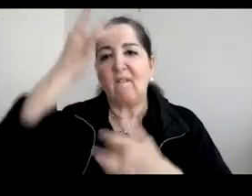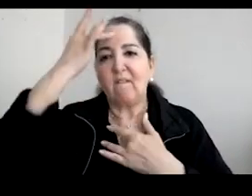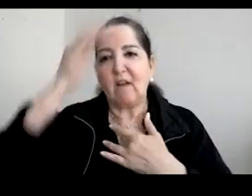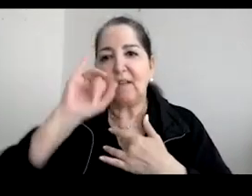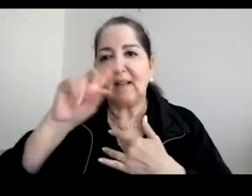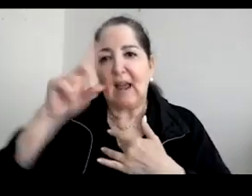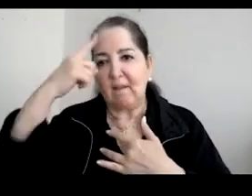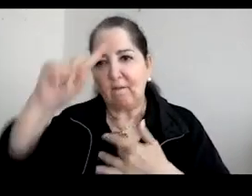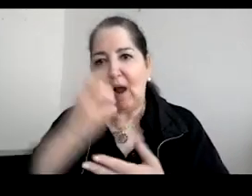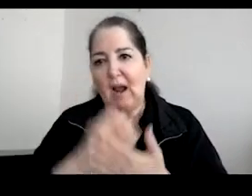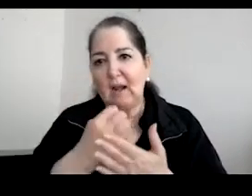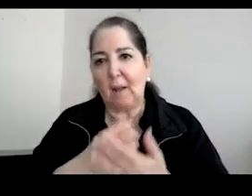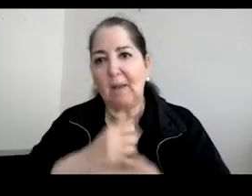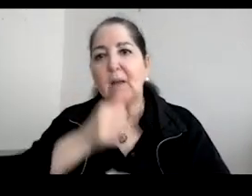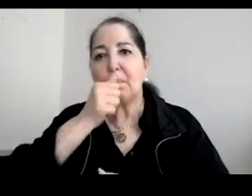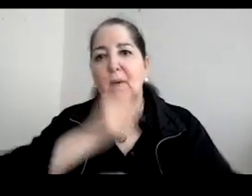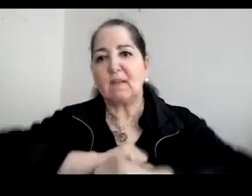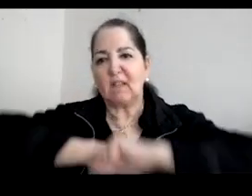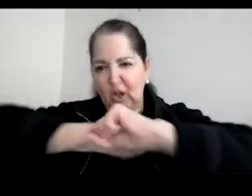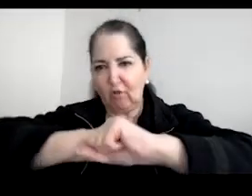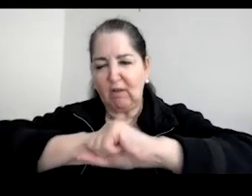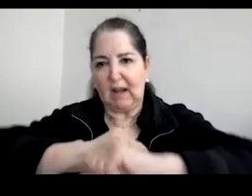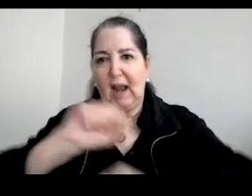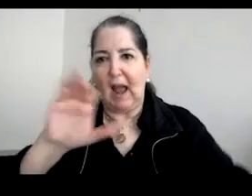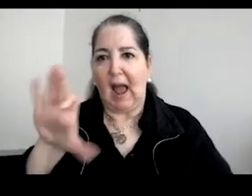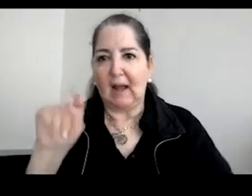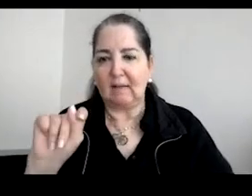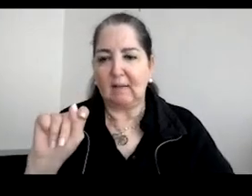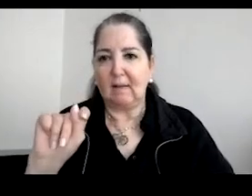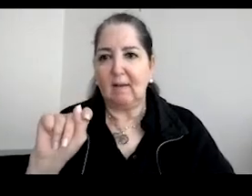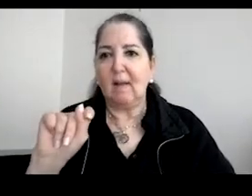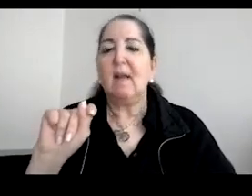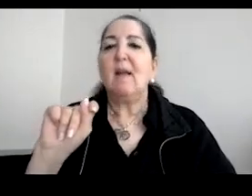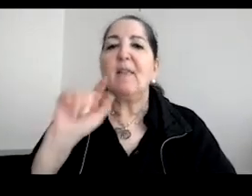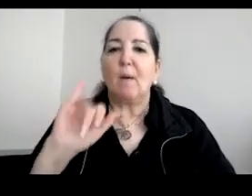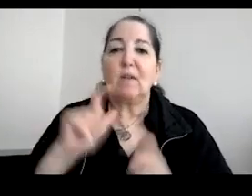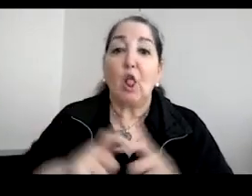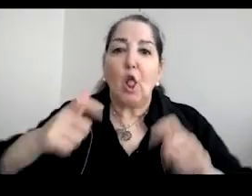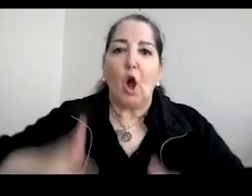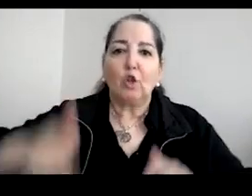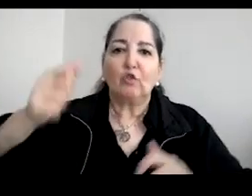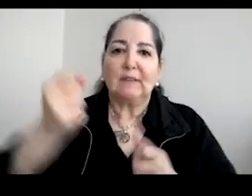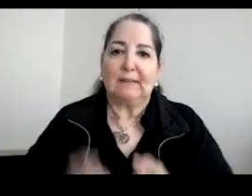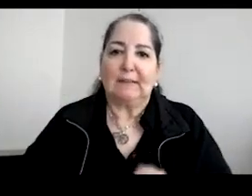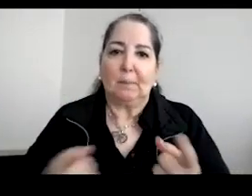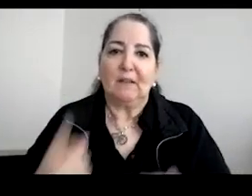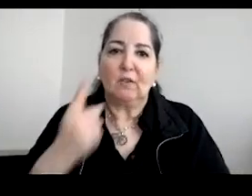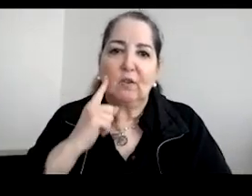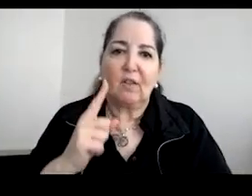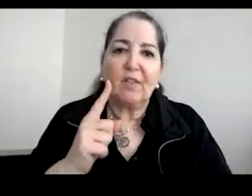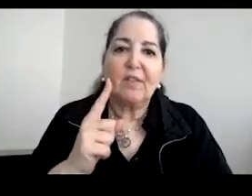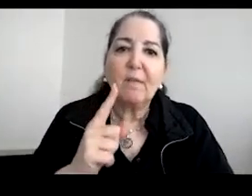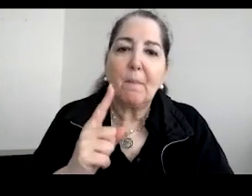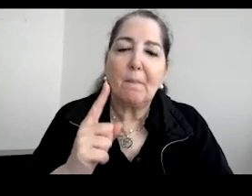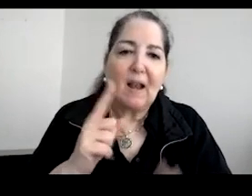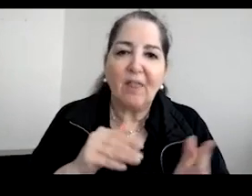was a $2 trillion bill. Again, by far the largest stimulus that Congress has passed in its history, signed